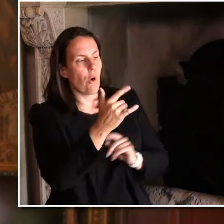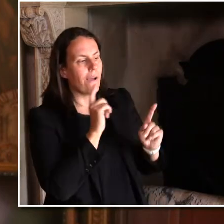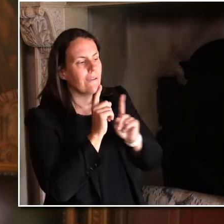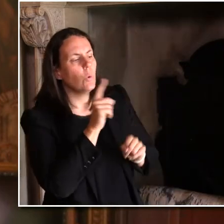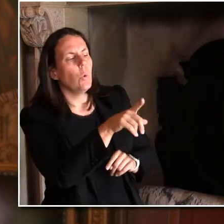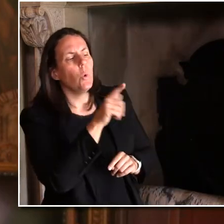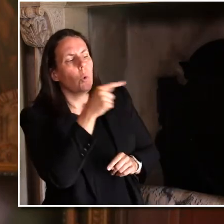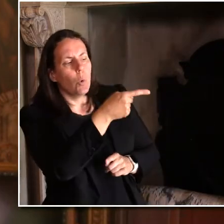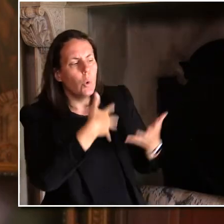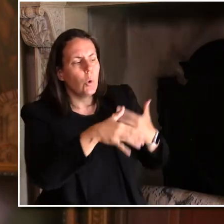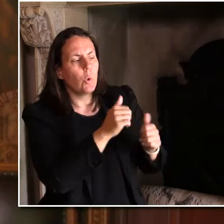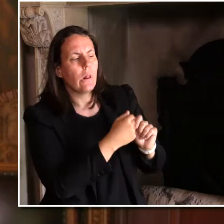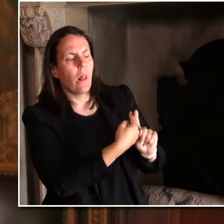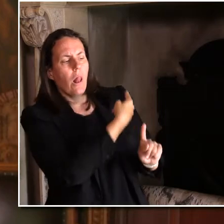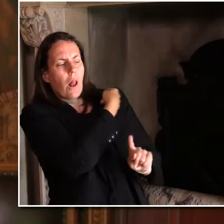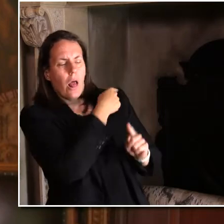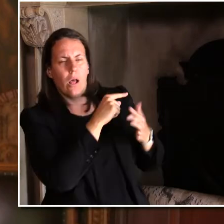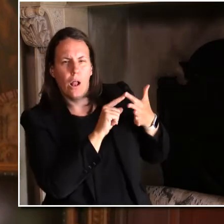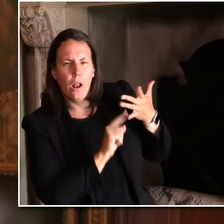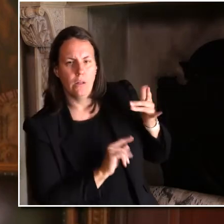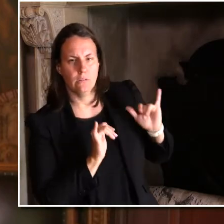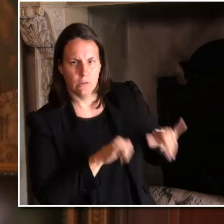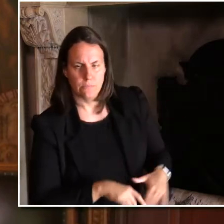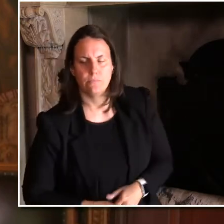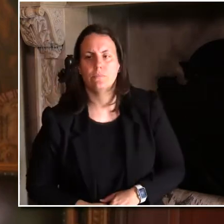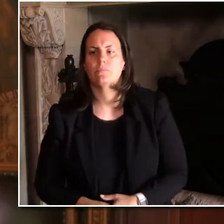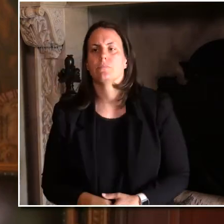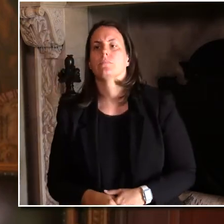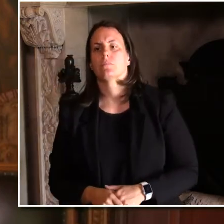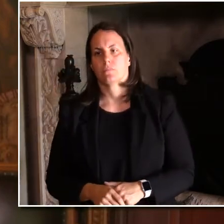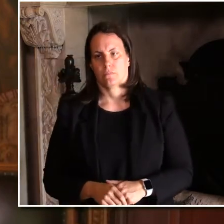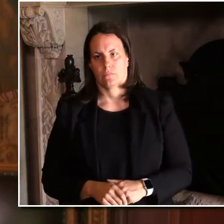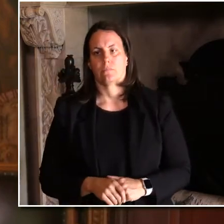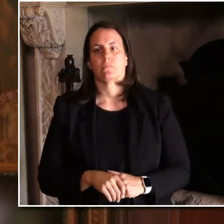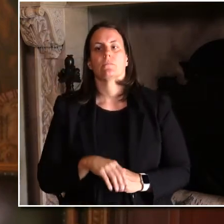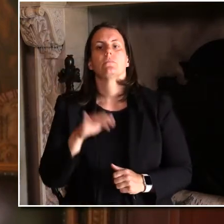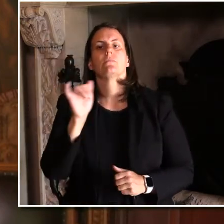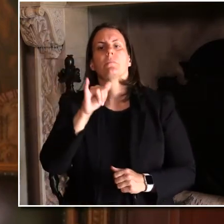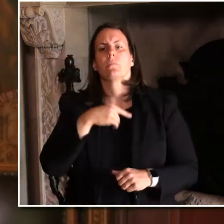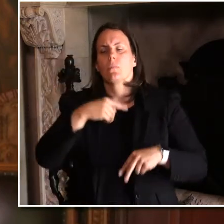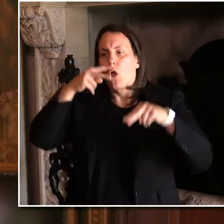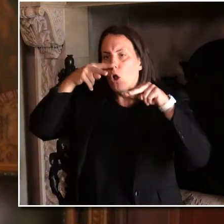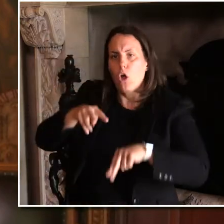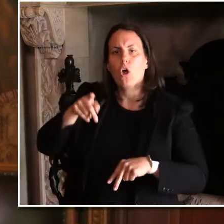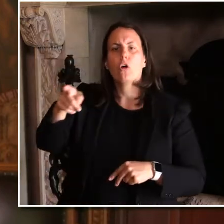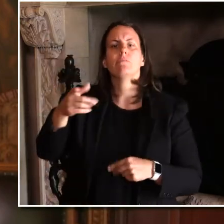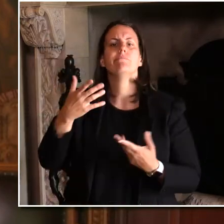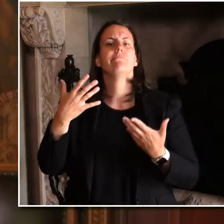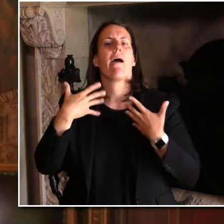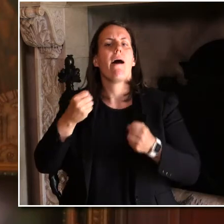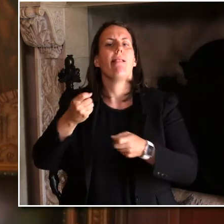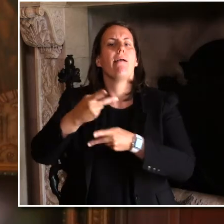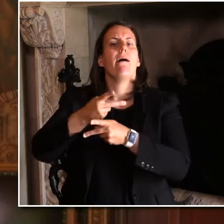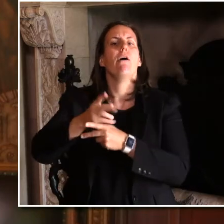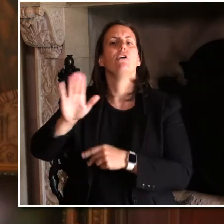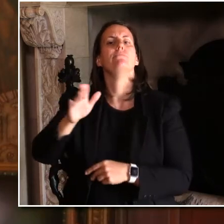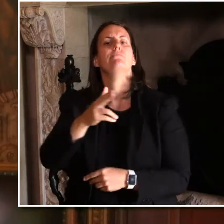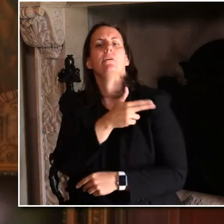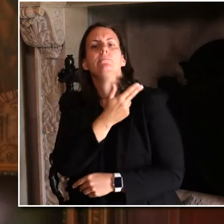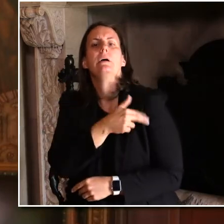close attention to infection control and healthcare settings and other things. So those things don't fundamentally change. As we